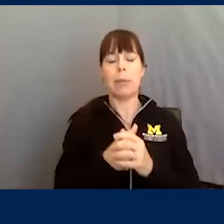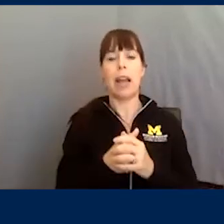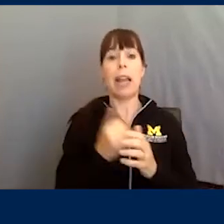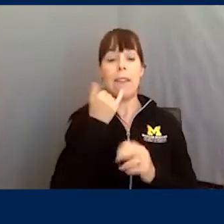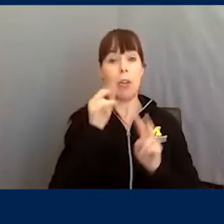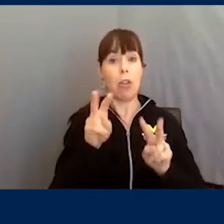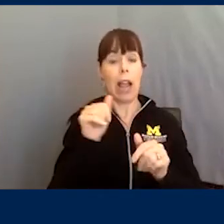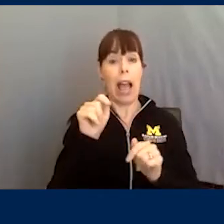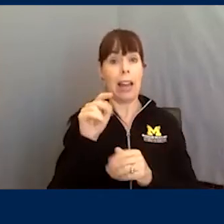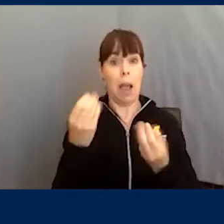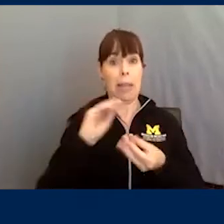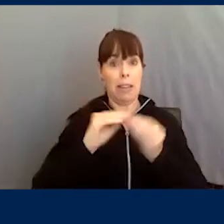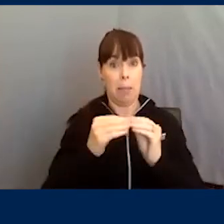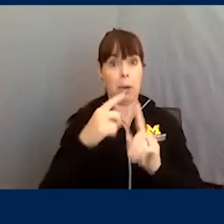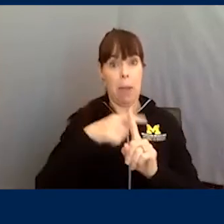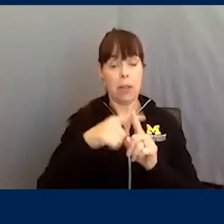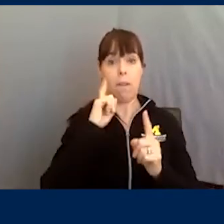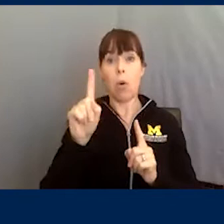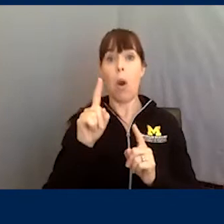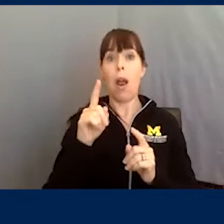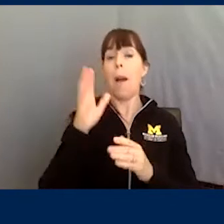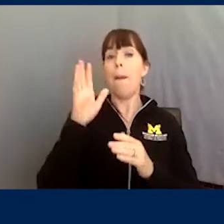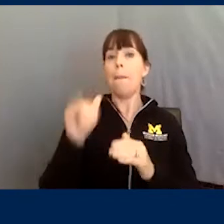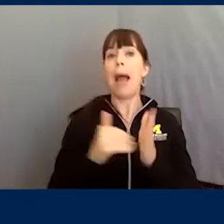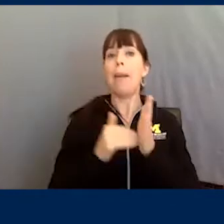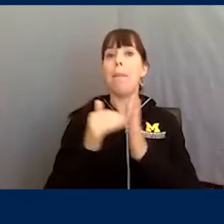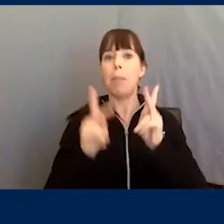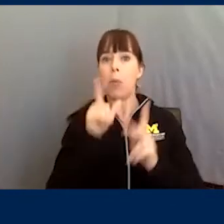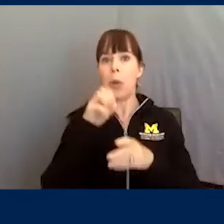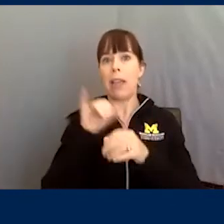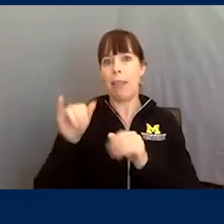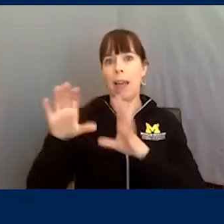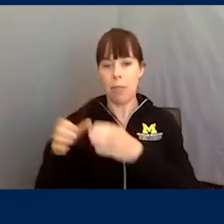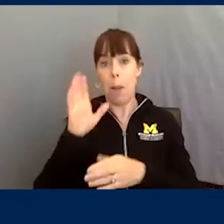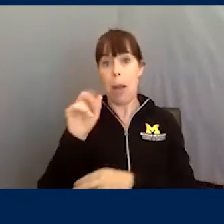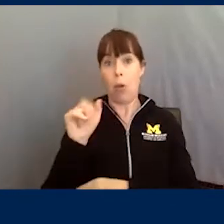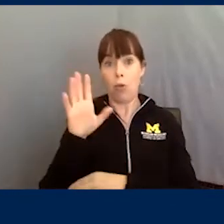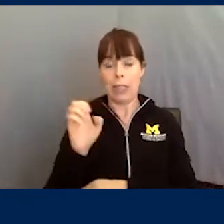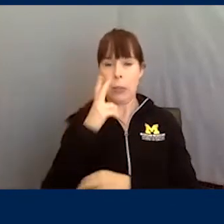at the cases per million by race, you can see graphically how